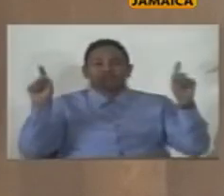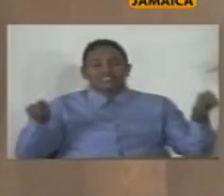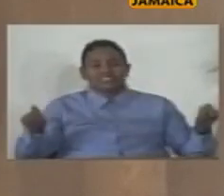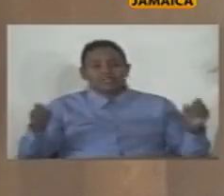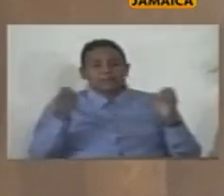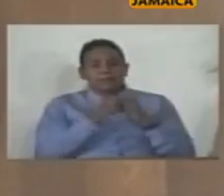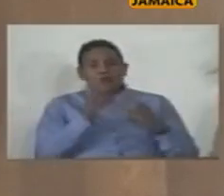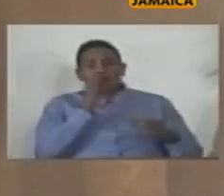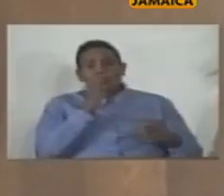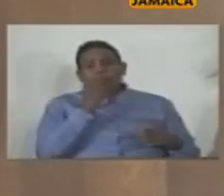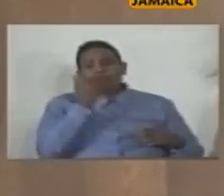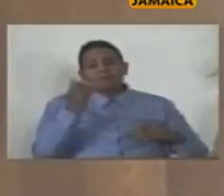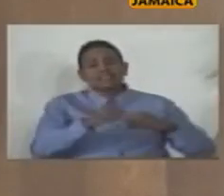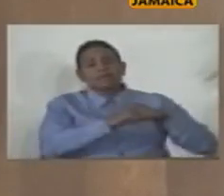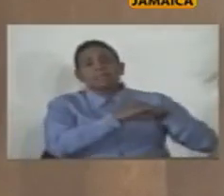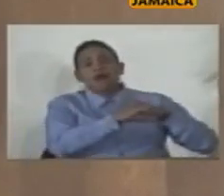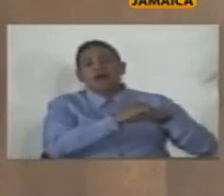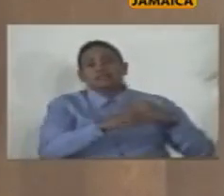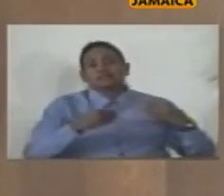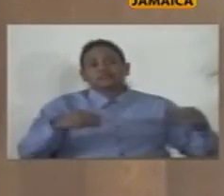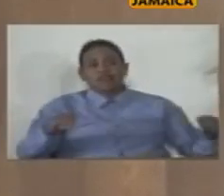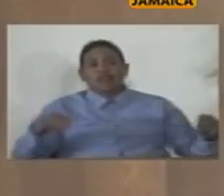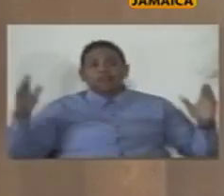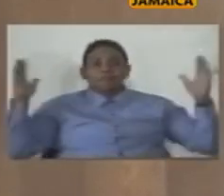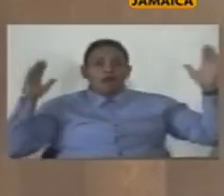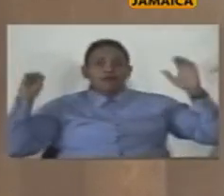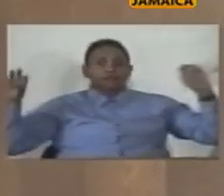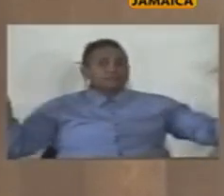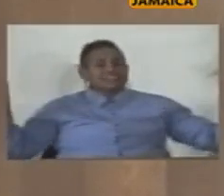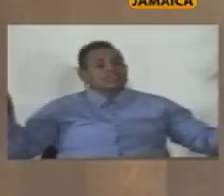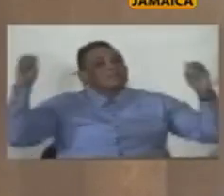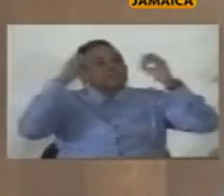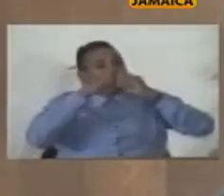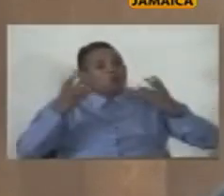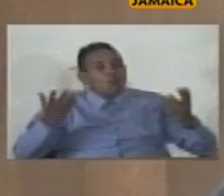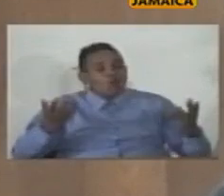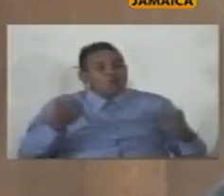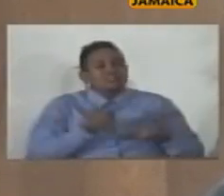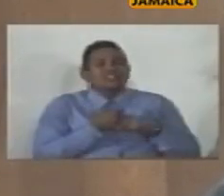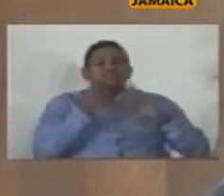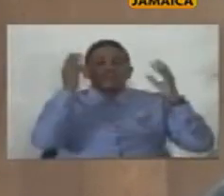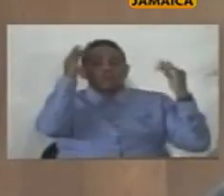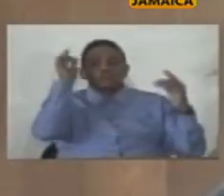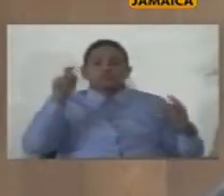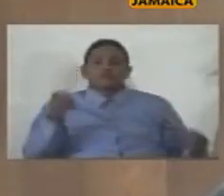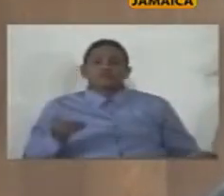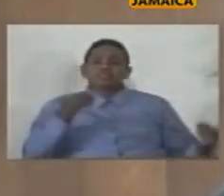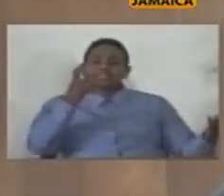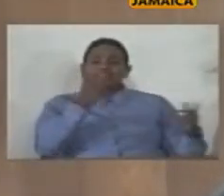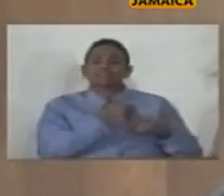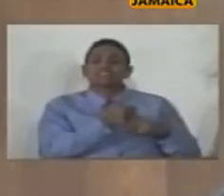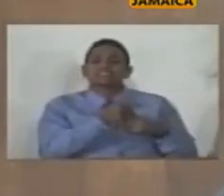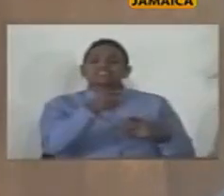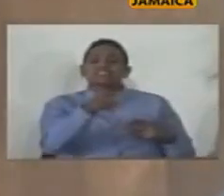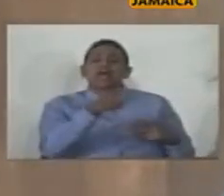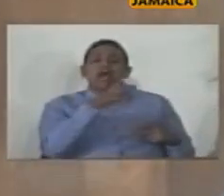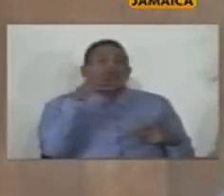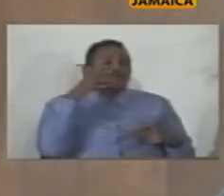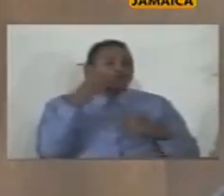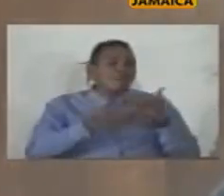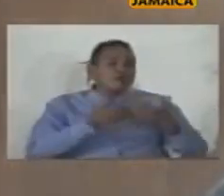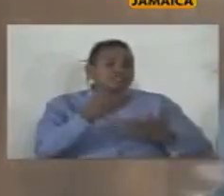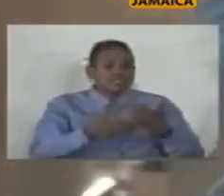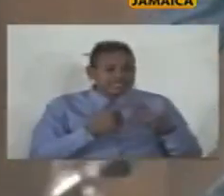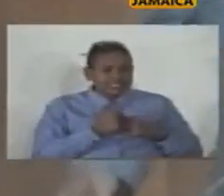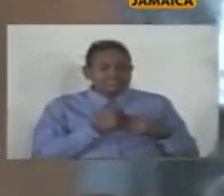better market for their produce. Mr. Speaker, consideration must be given to agro-processing.